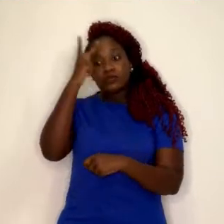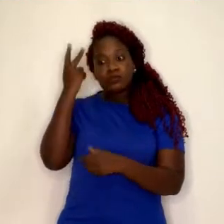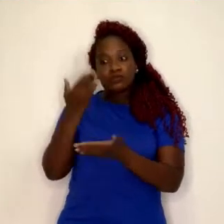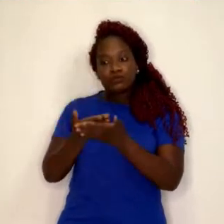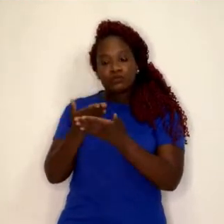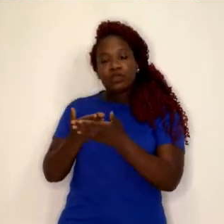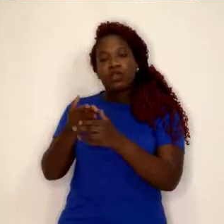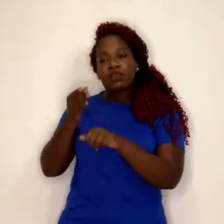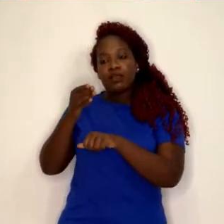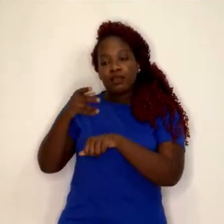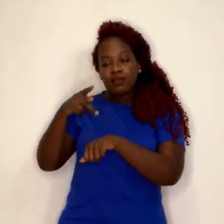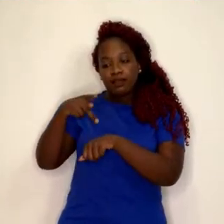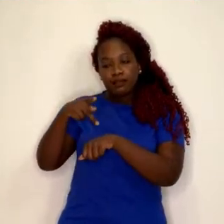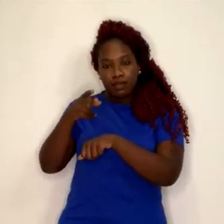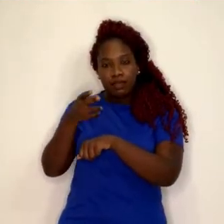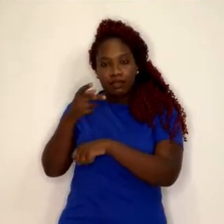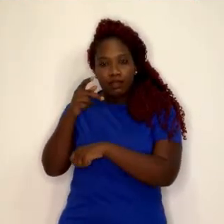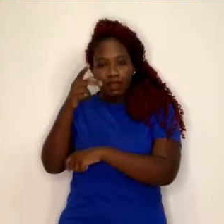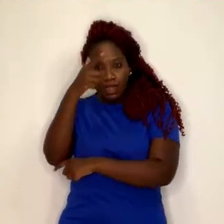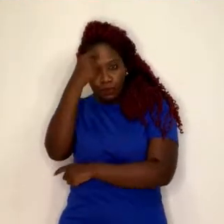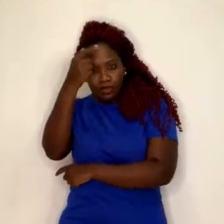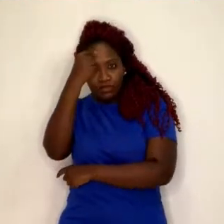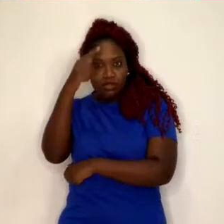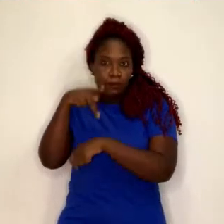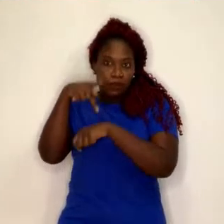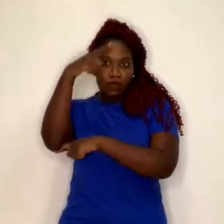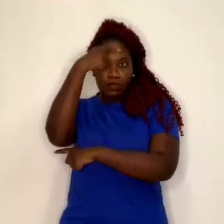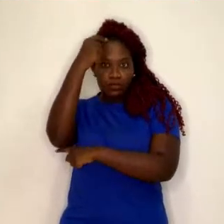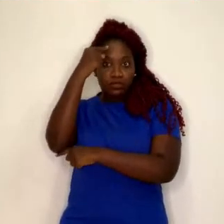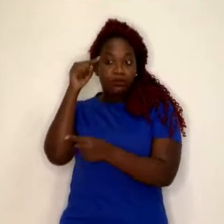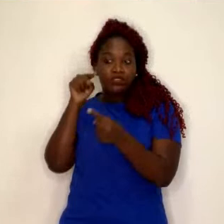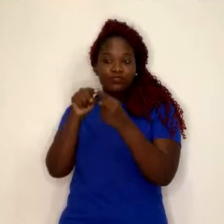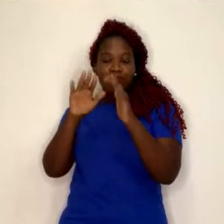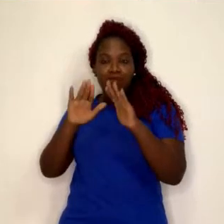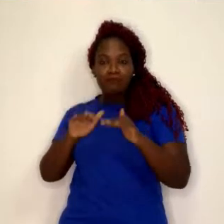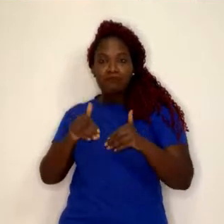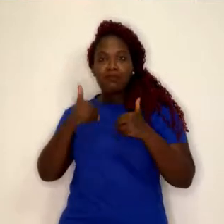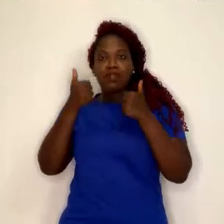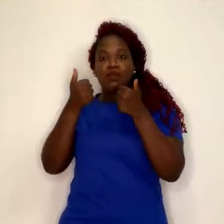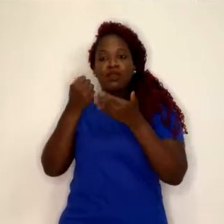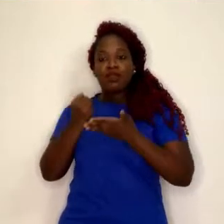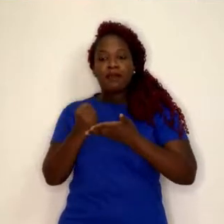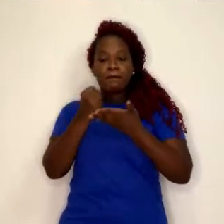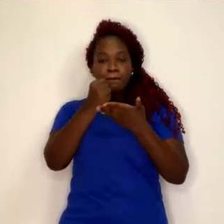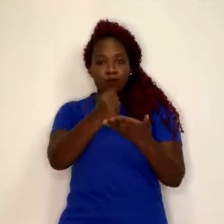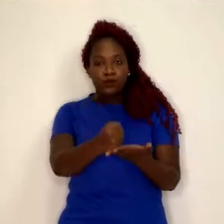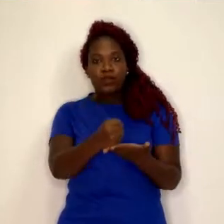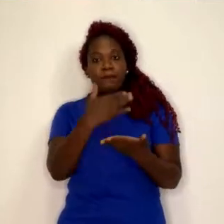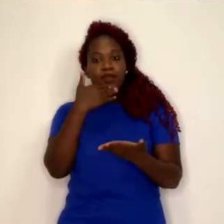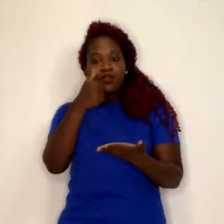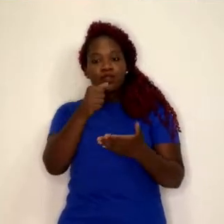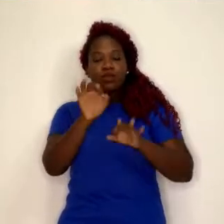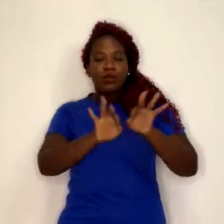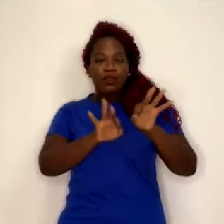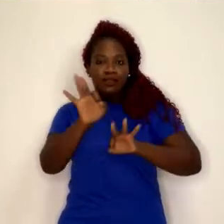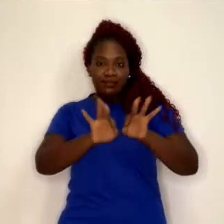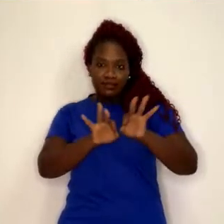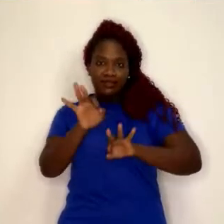many activists from the movement to study in order to